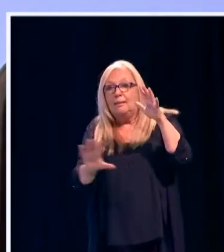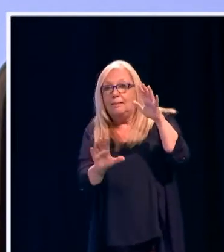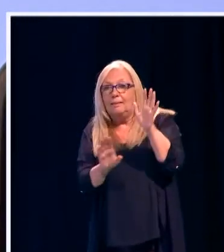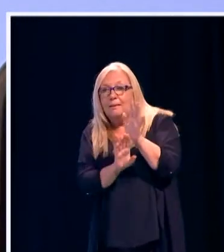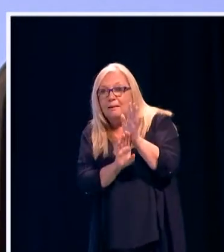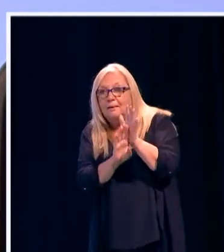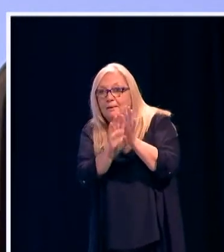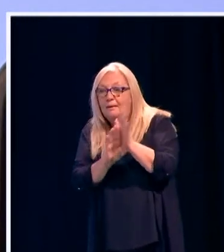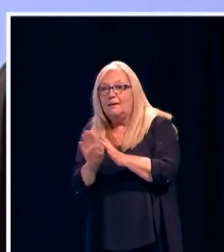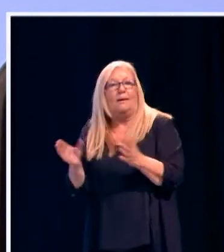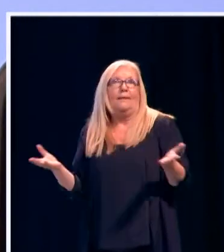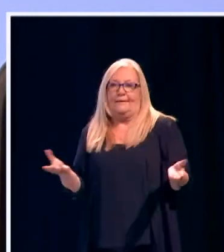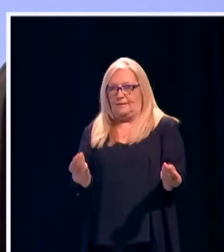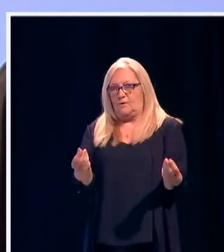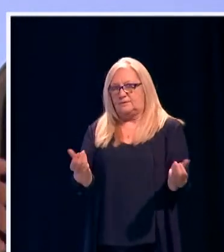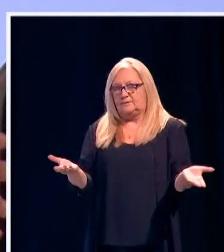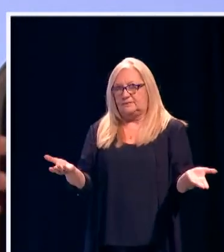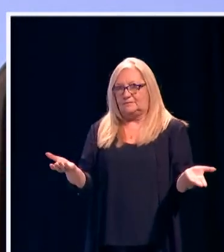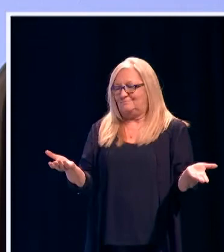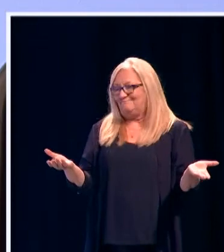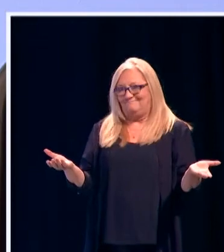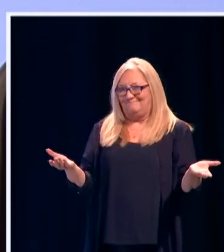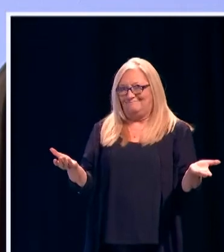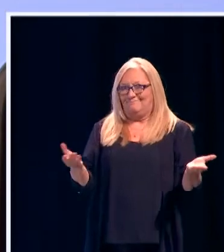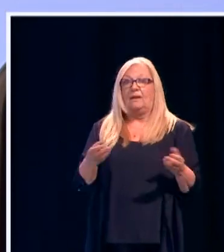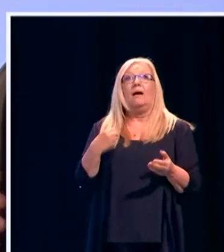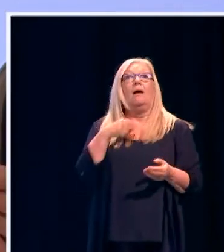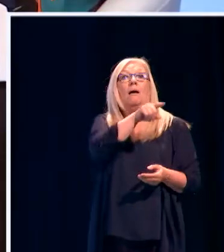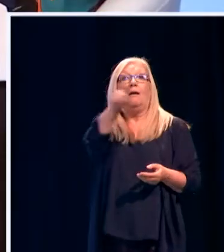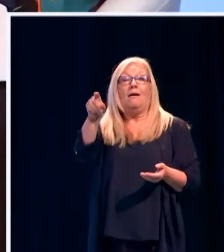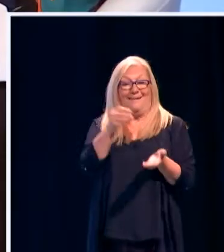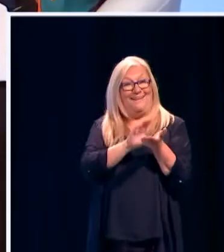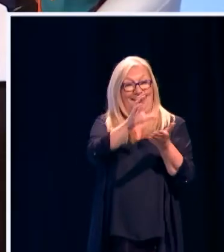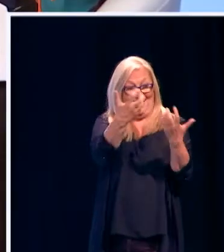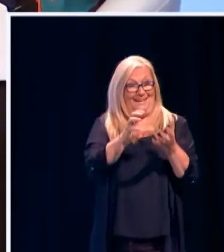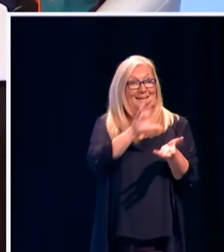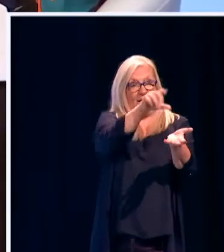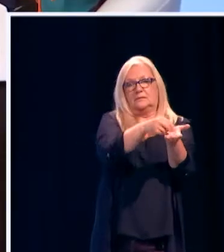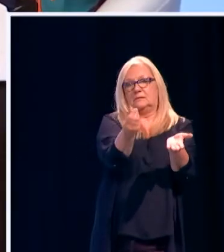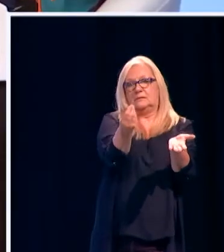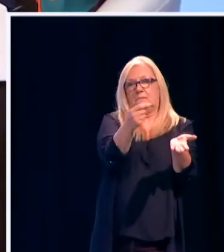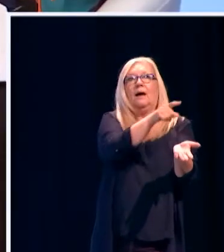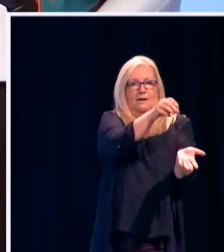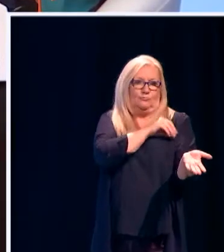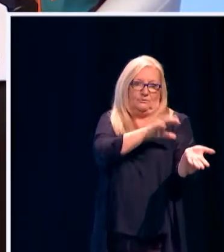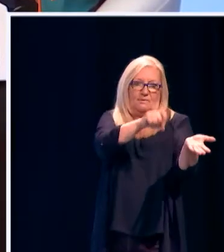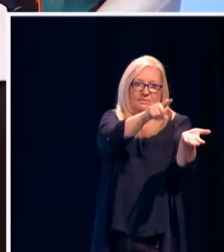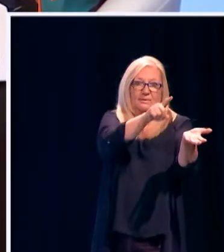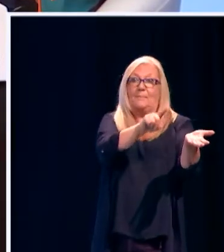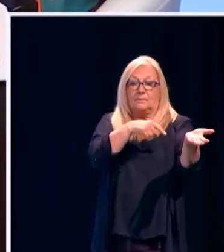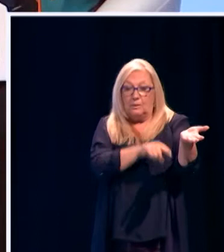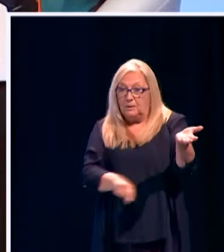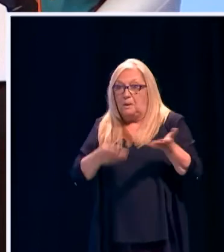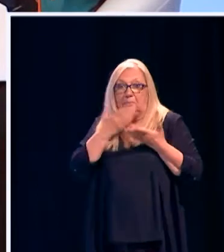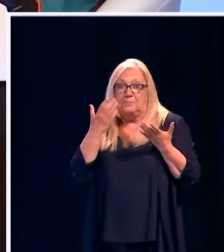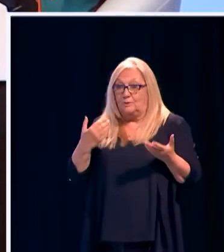cost of sale was too high on equipment that was already too high. And so 2 years ago, I decided to join Microsoft because I could see the investment that